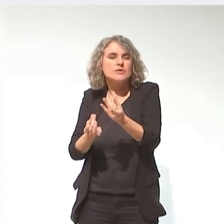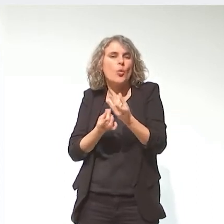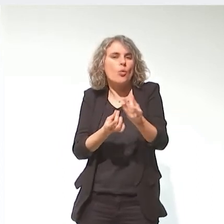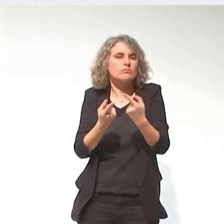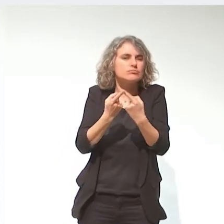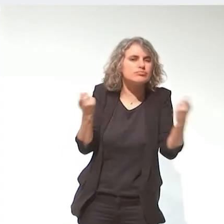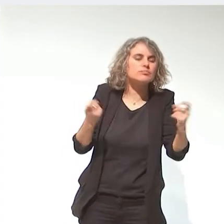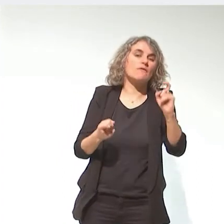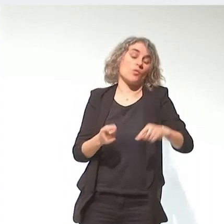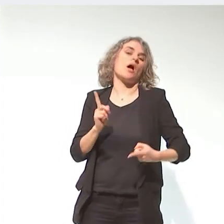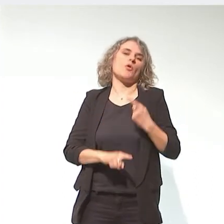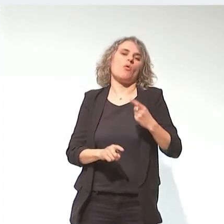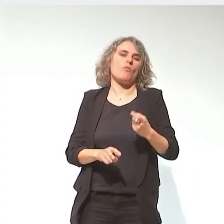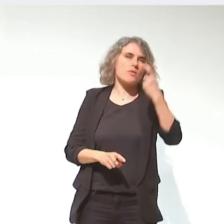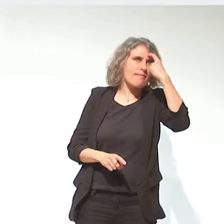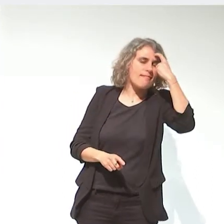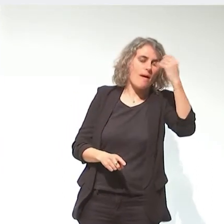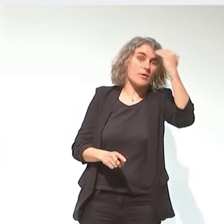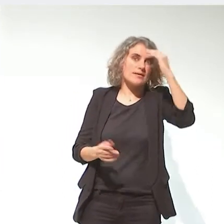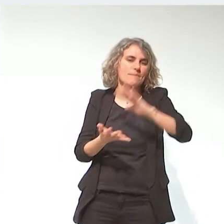attitudes of the society towards